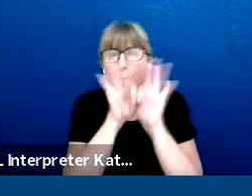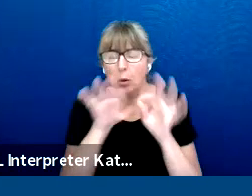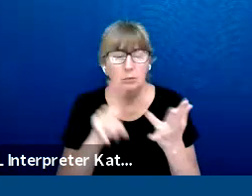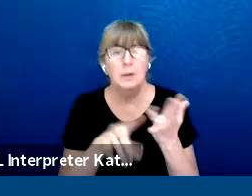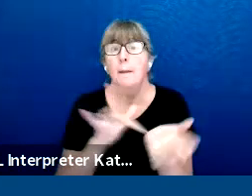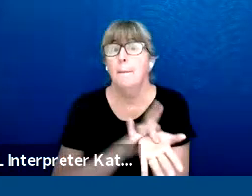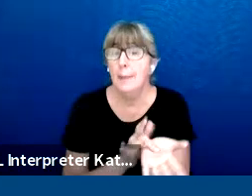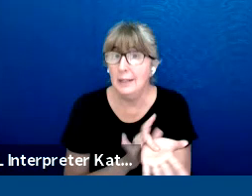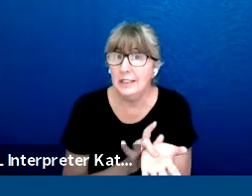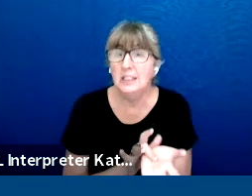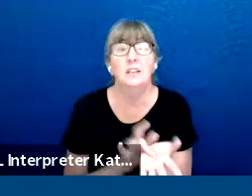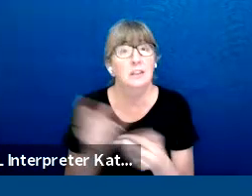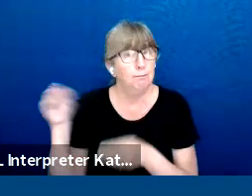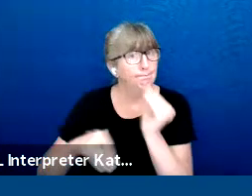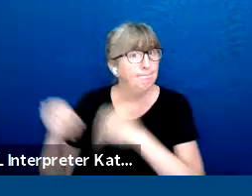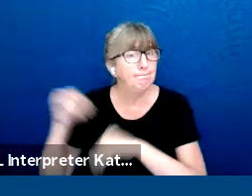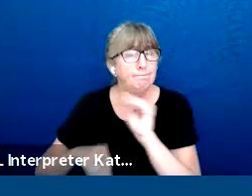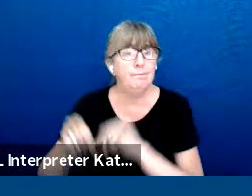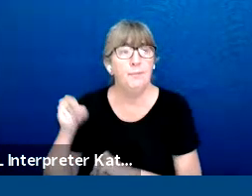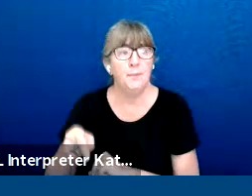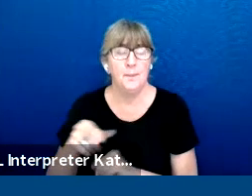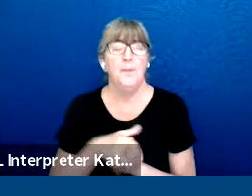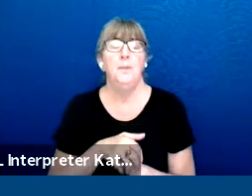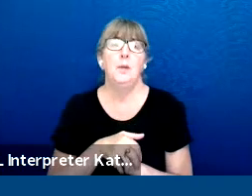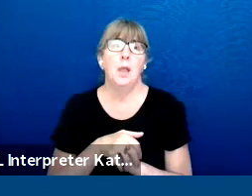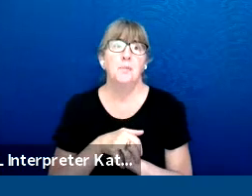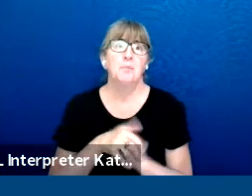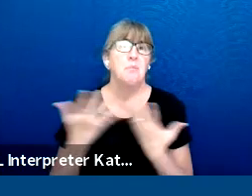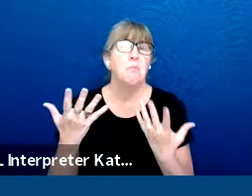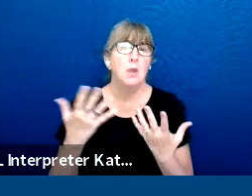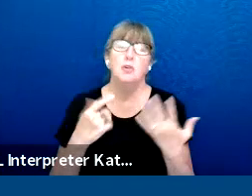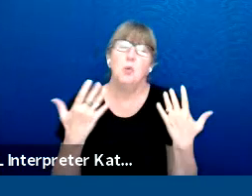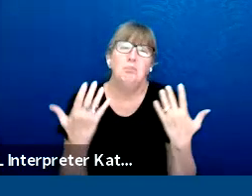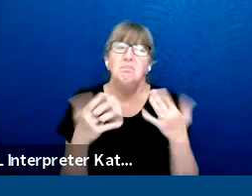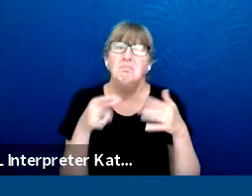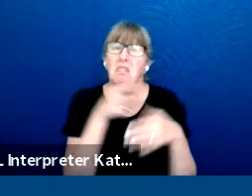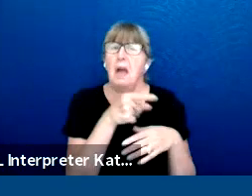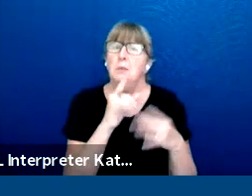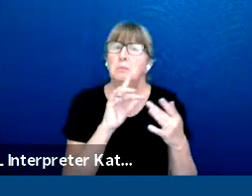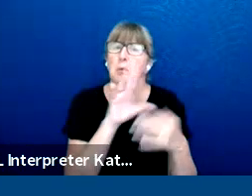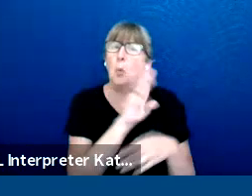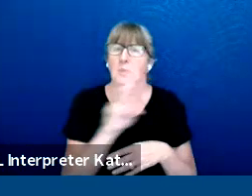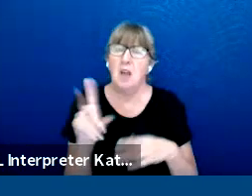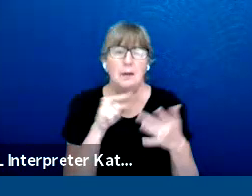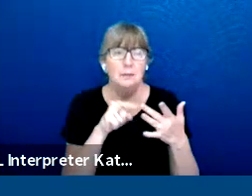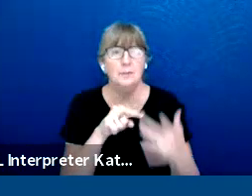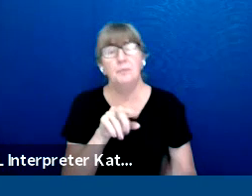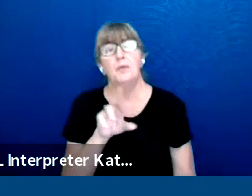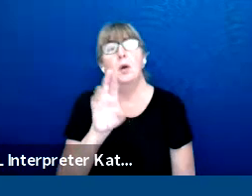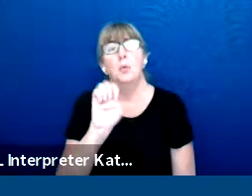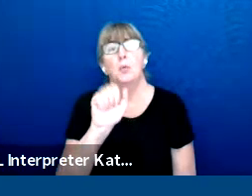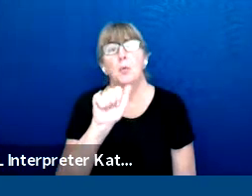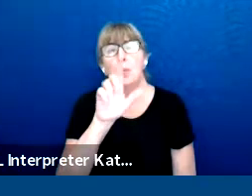through giving you suggestions and what you should put in these to-go kits. So again, that's